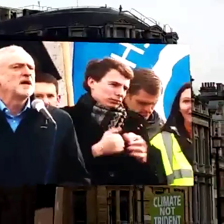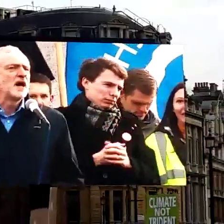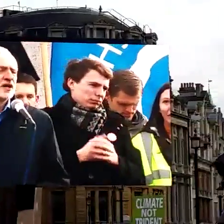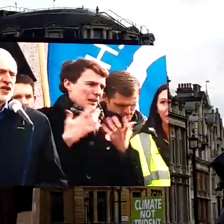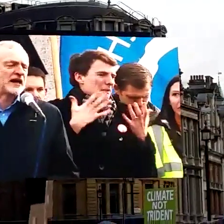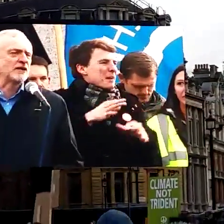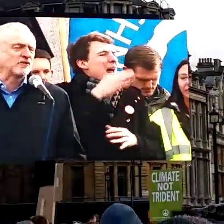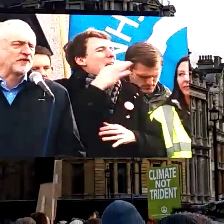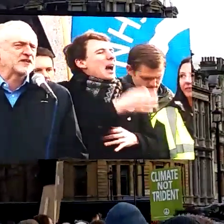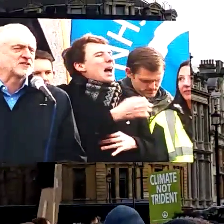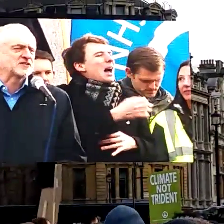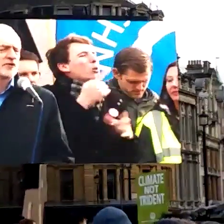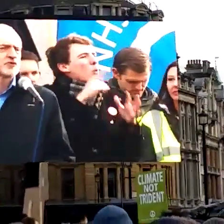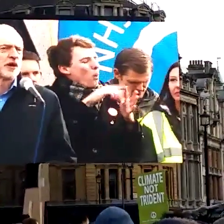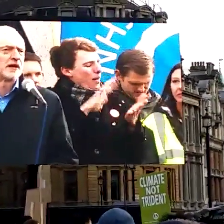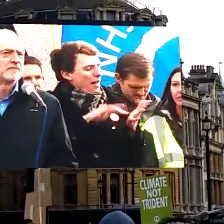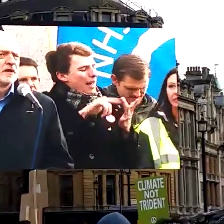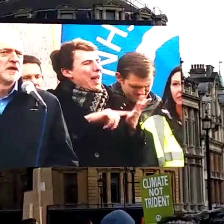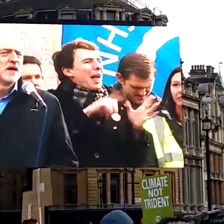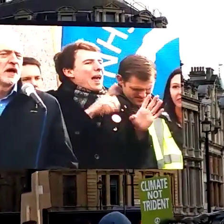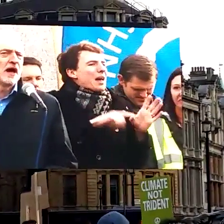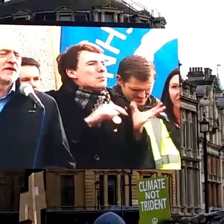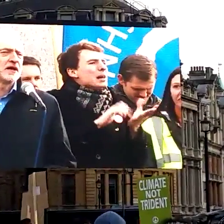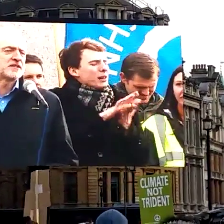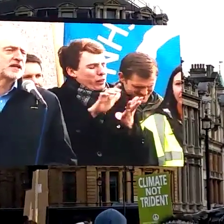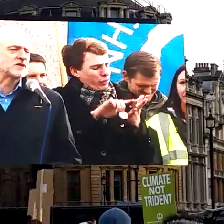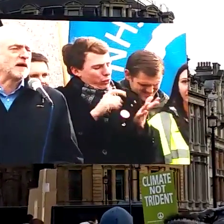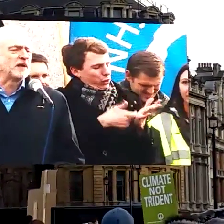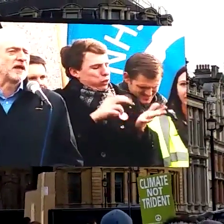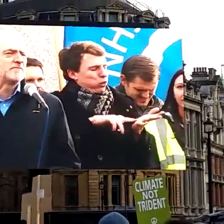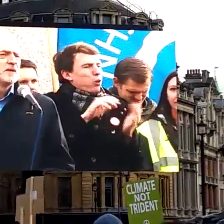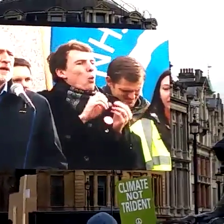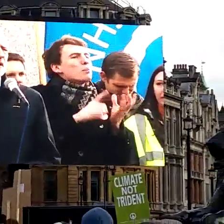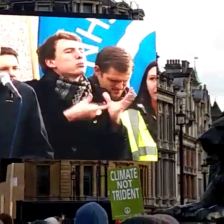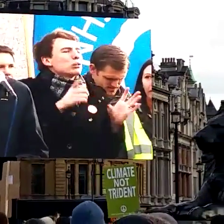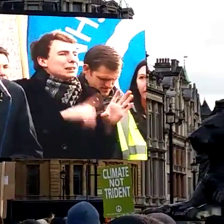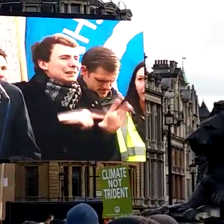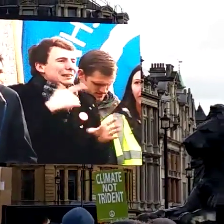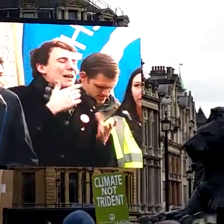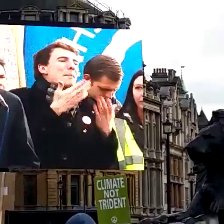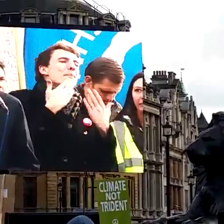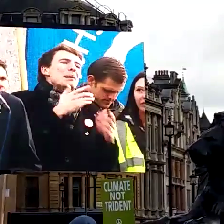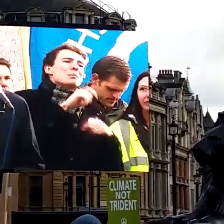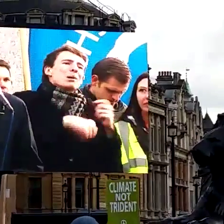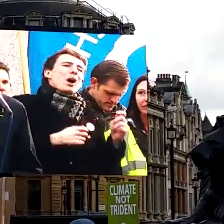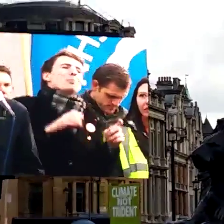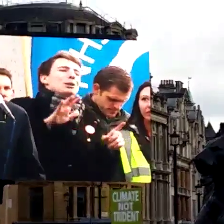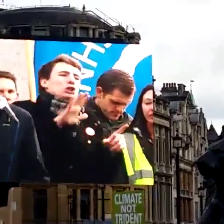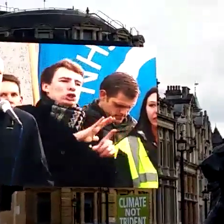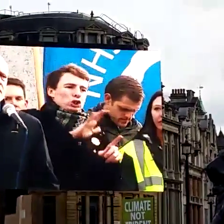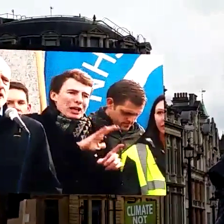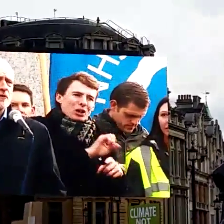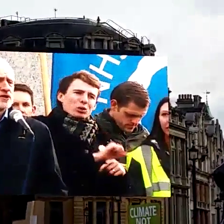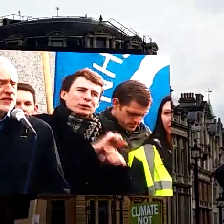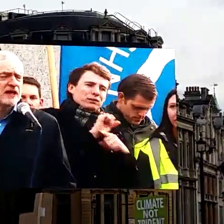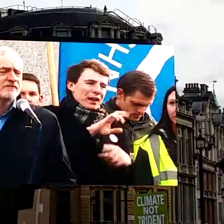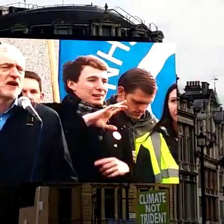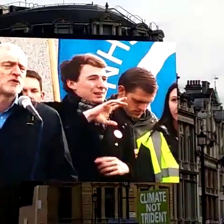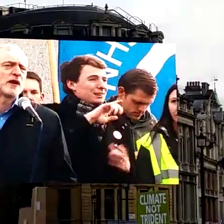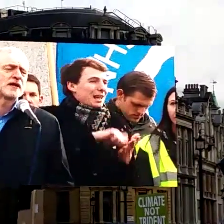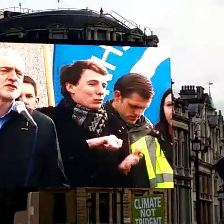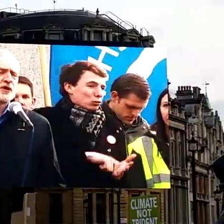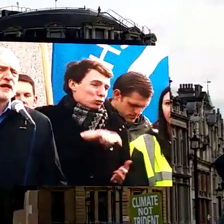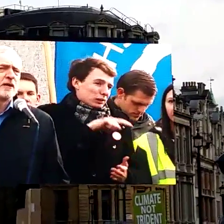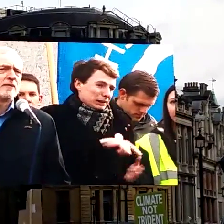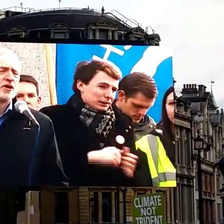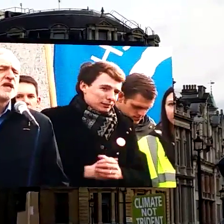become our Shadow Defence Secretary. And I said to Emily, what I want you to do, the first thing I want you to do, and she did it